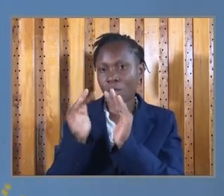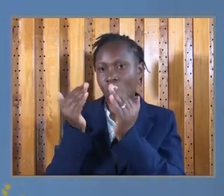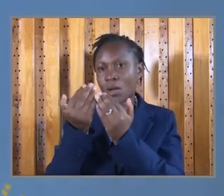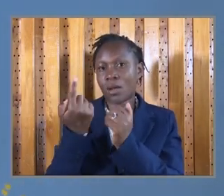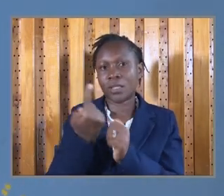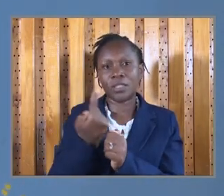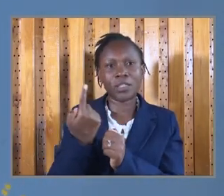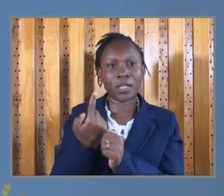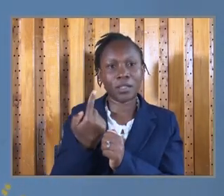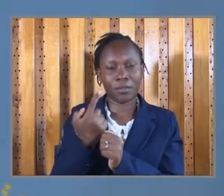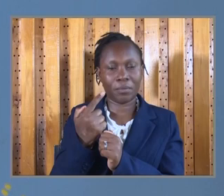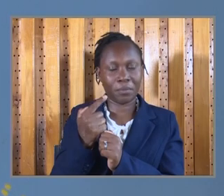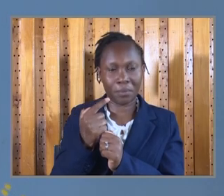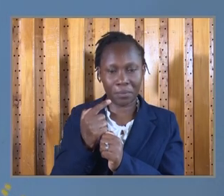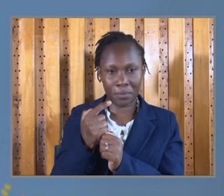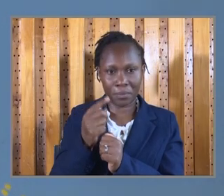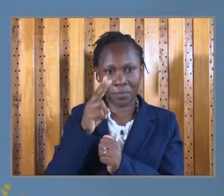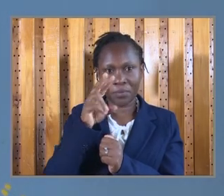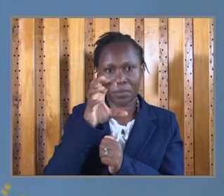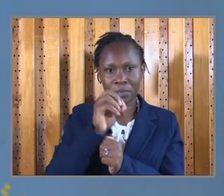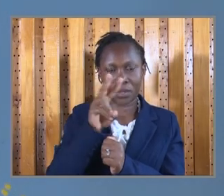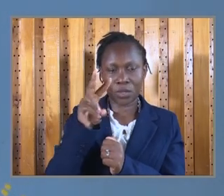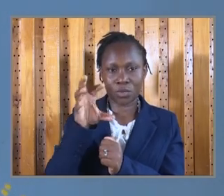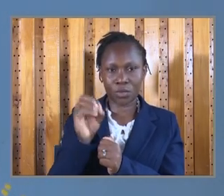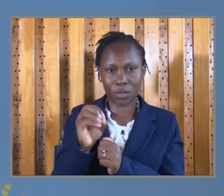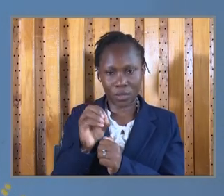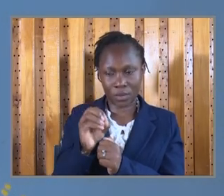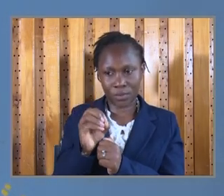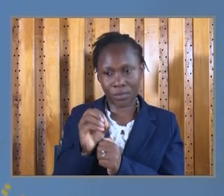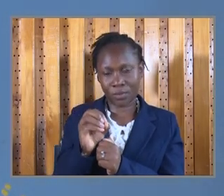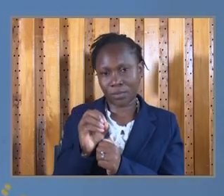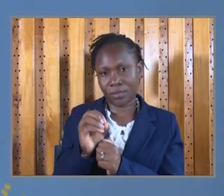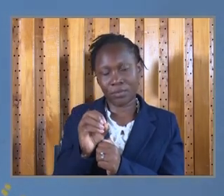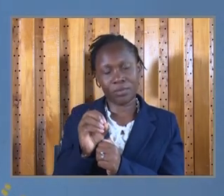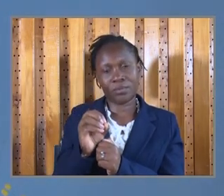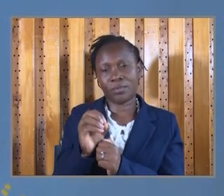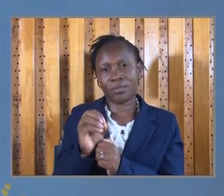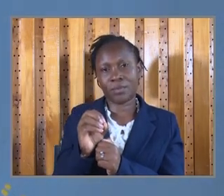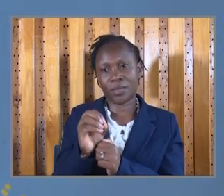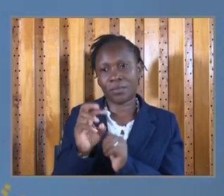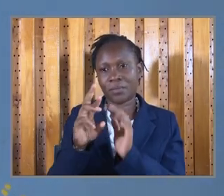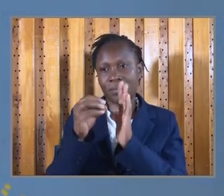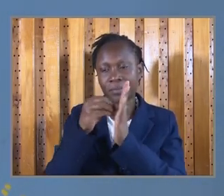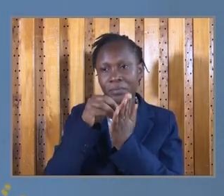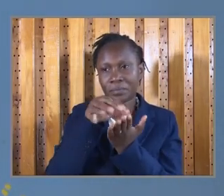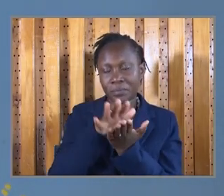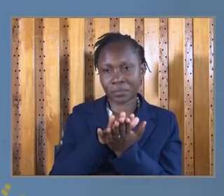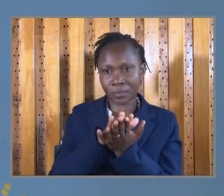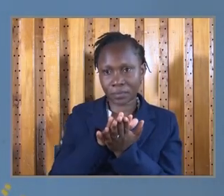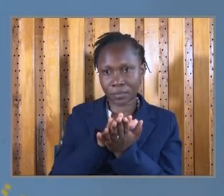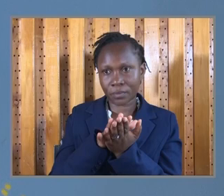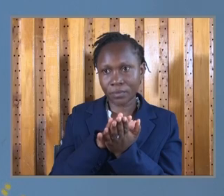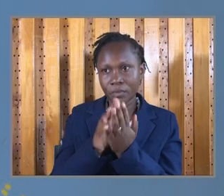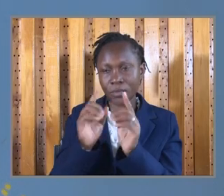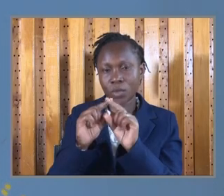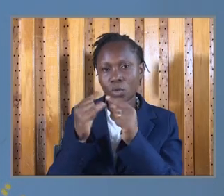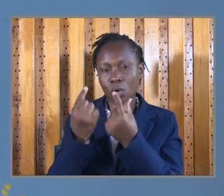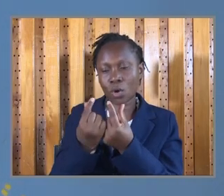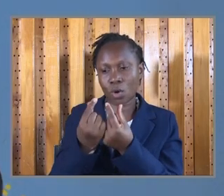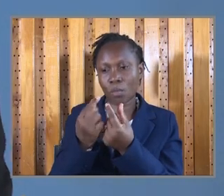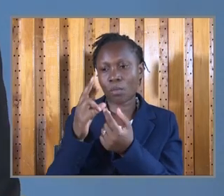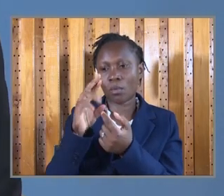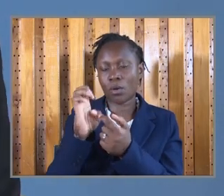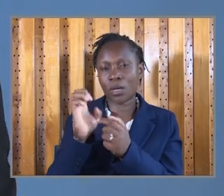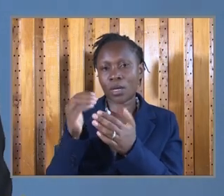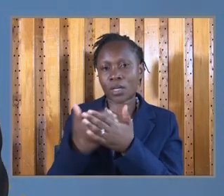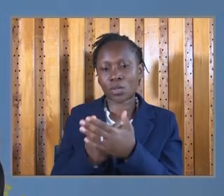generally speaking, 2022 truly was a record year for renewables. Global renewable energy capacity went up by